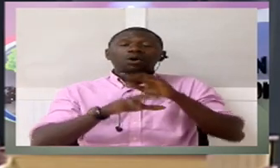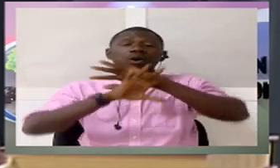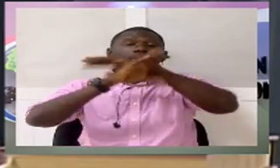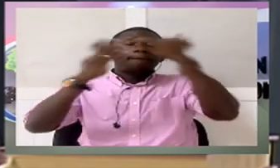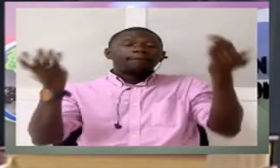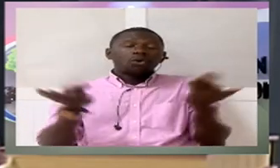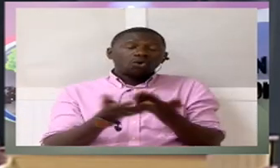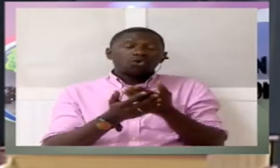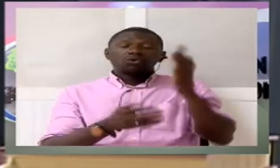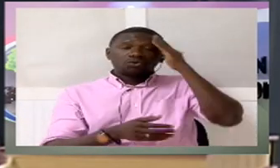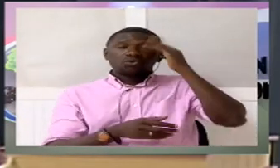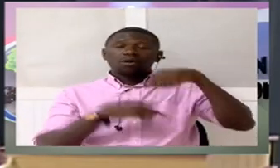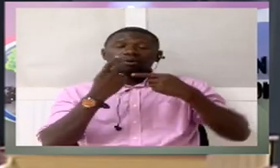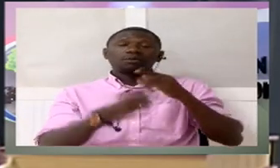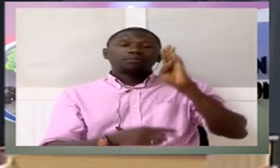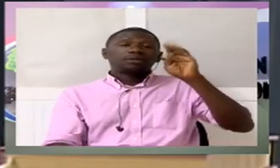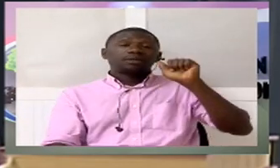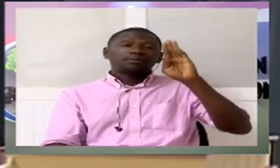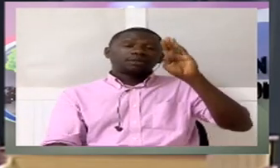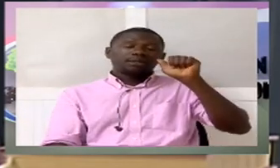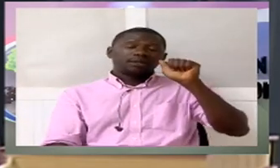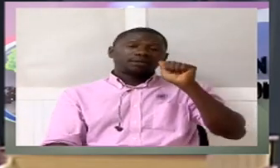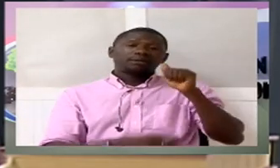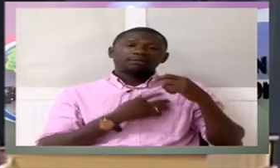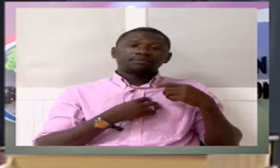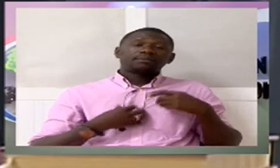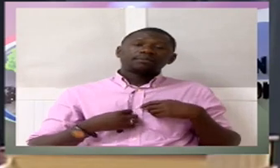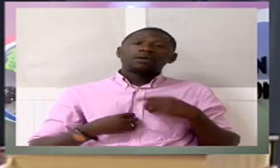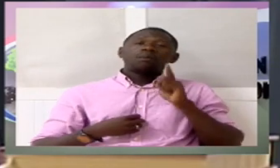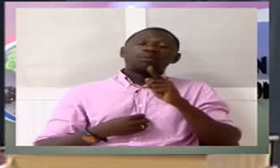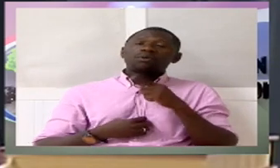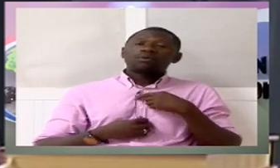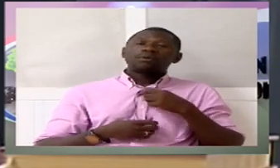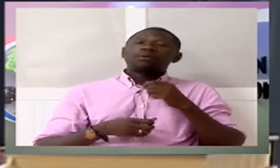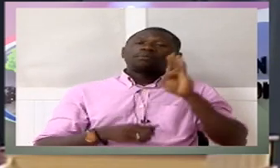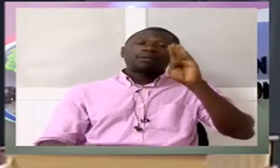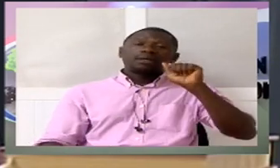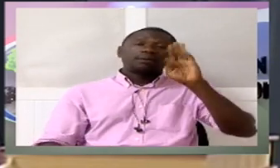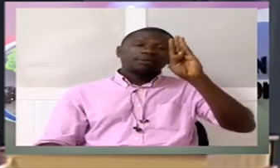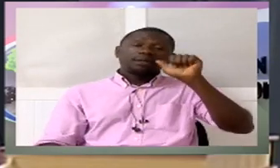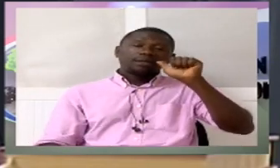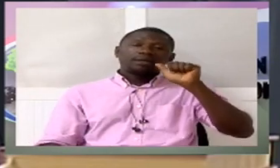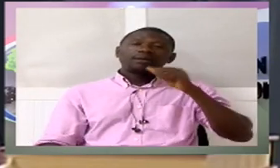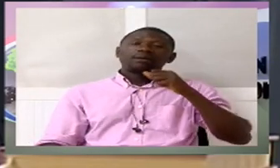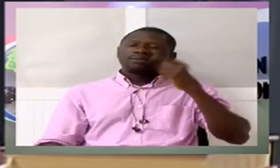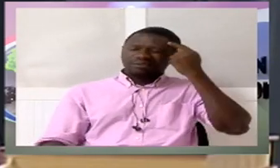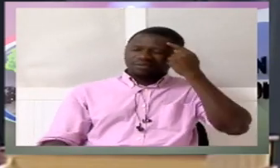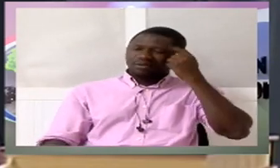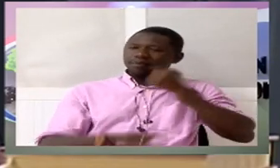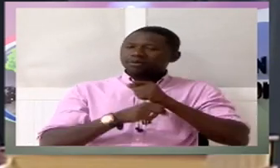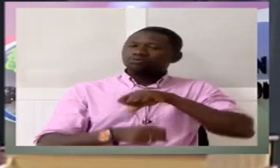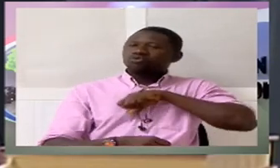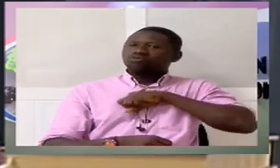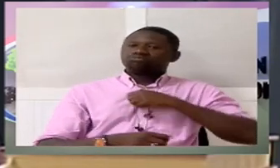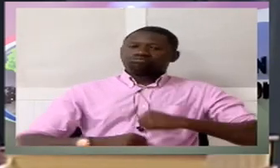Baba Job. Bari Baba nata fawara. But Baba decided to make himself look big. Injabi wo letter all. That